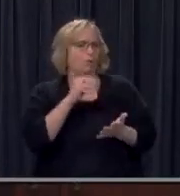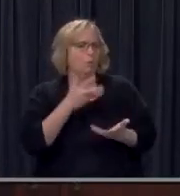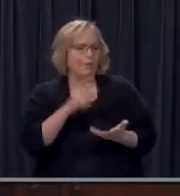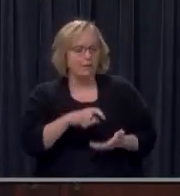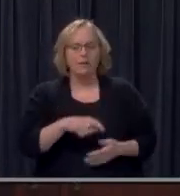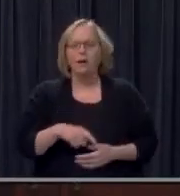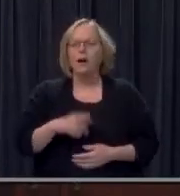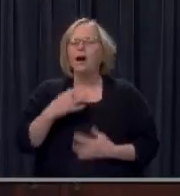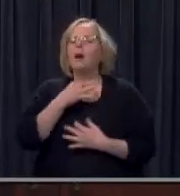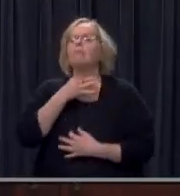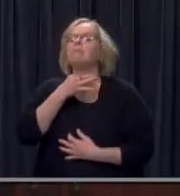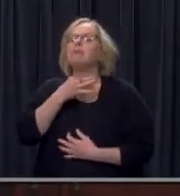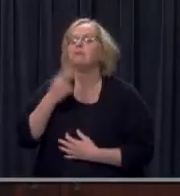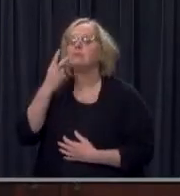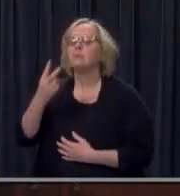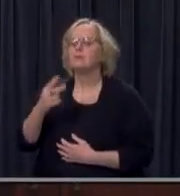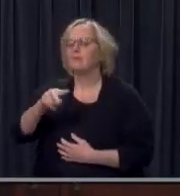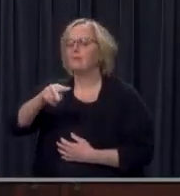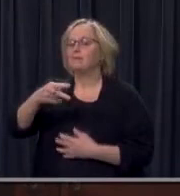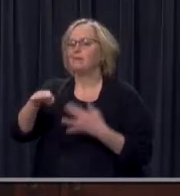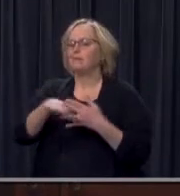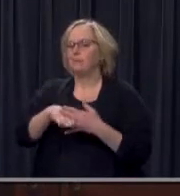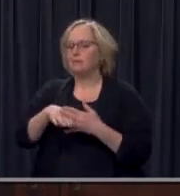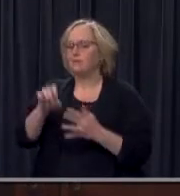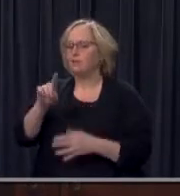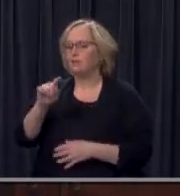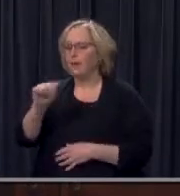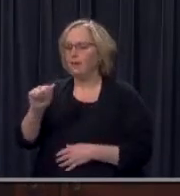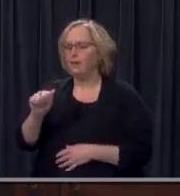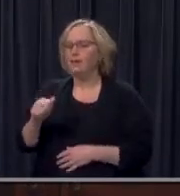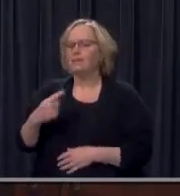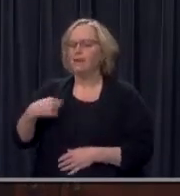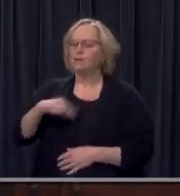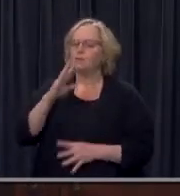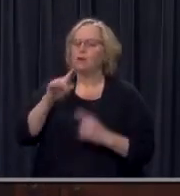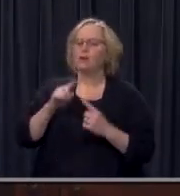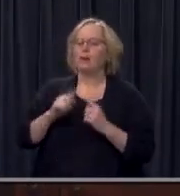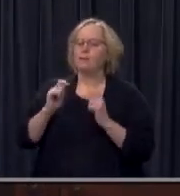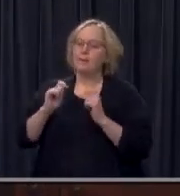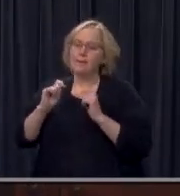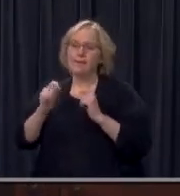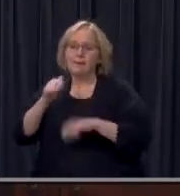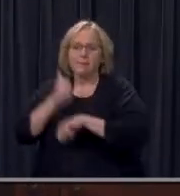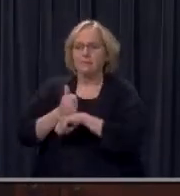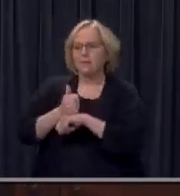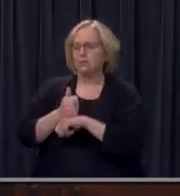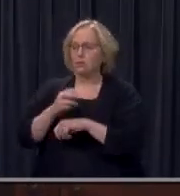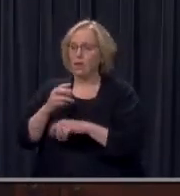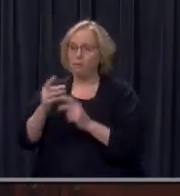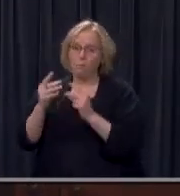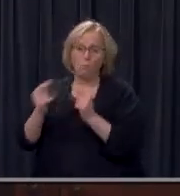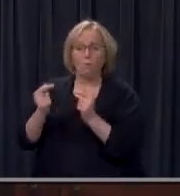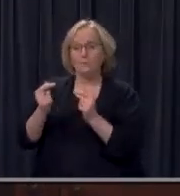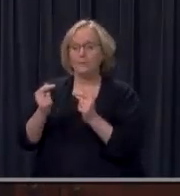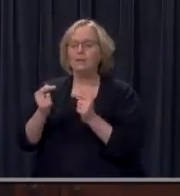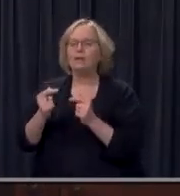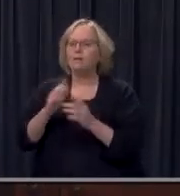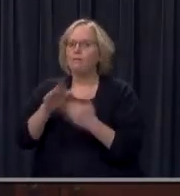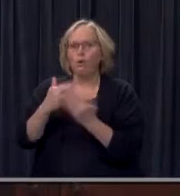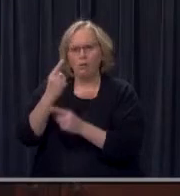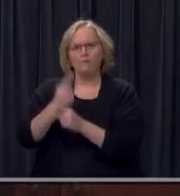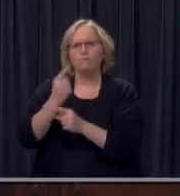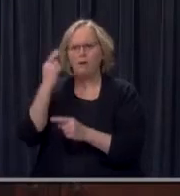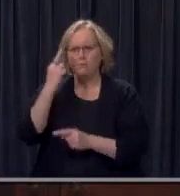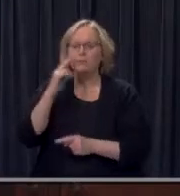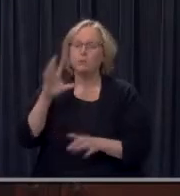second semester data because, again, as we talked about, implementation at warp speed for all the right reasons, and I would do it again in a